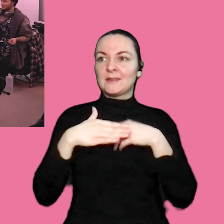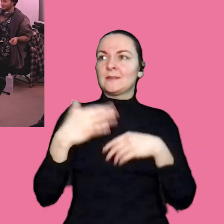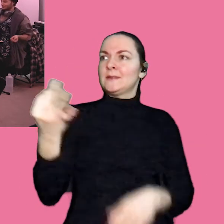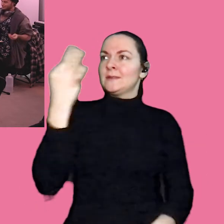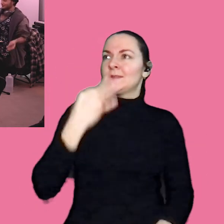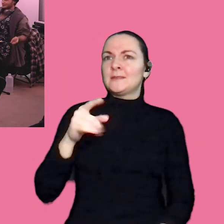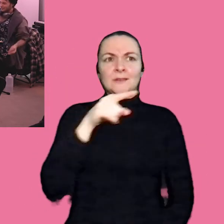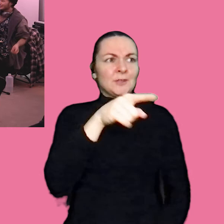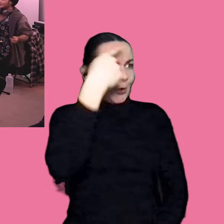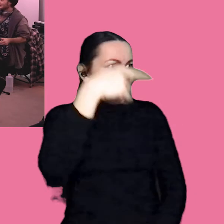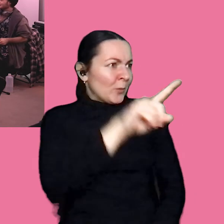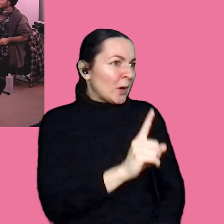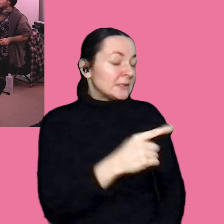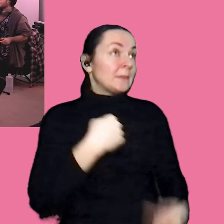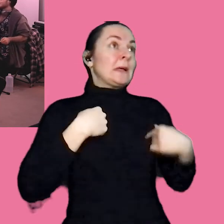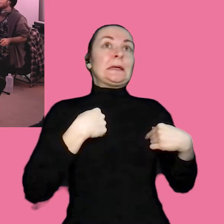when someone's like, "What do you think?"